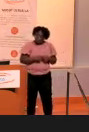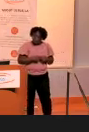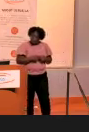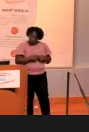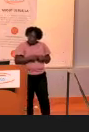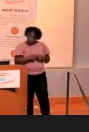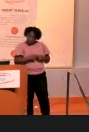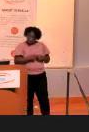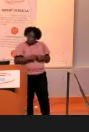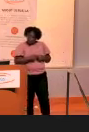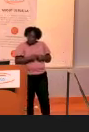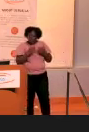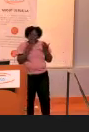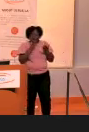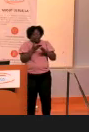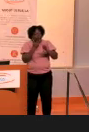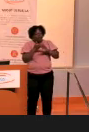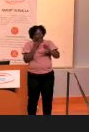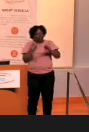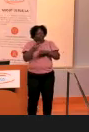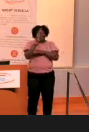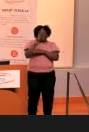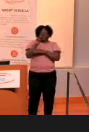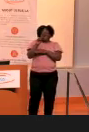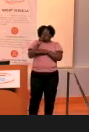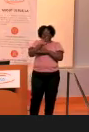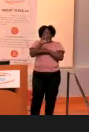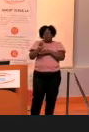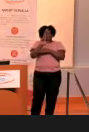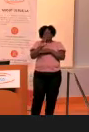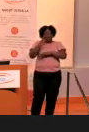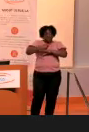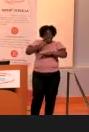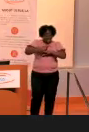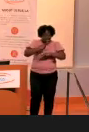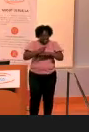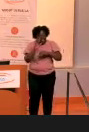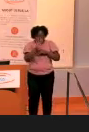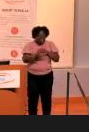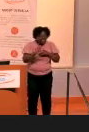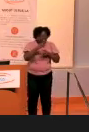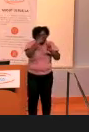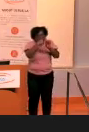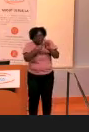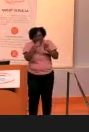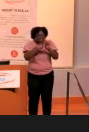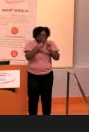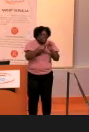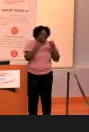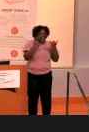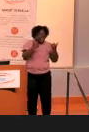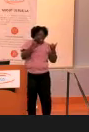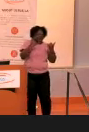recommendations, we used to put everyone on 60 milligrams a day of prednisone, give it at least a month, and then start tapering. Now